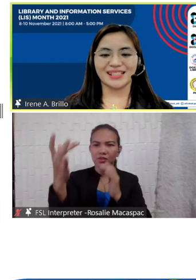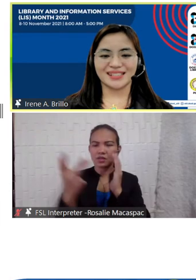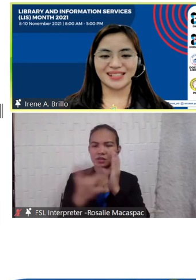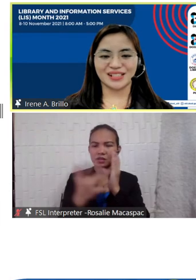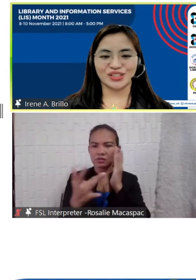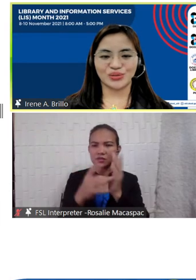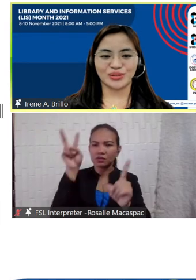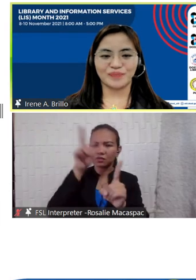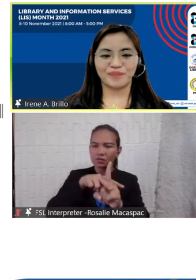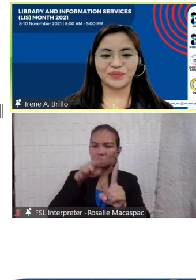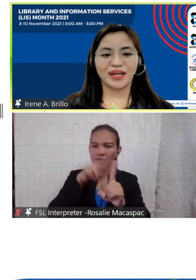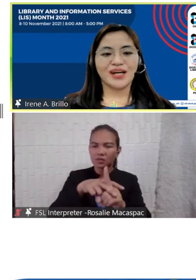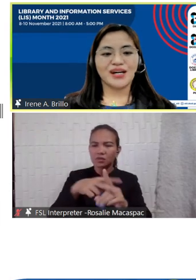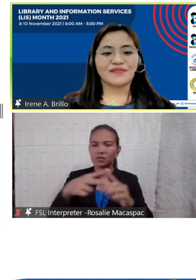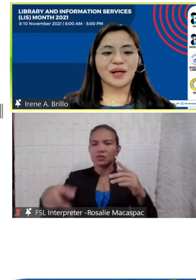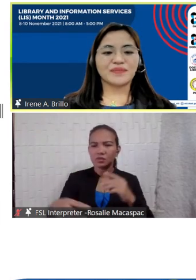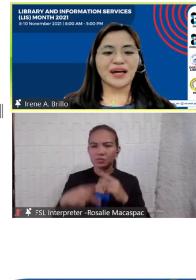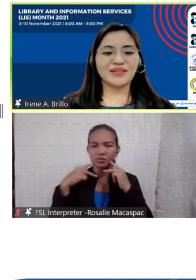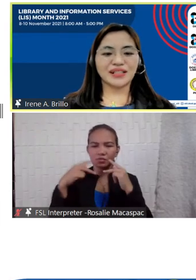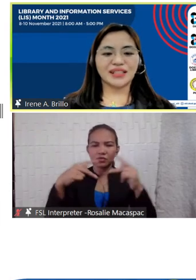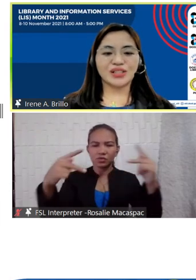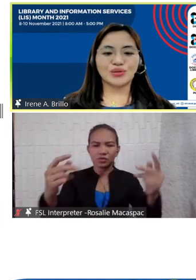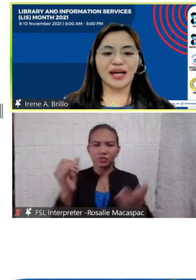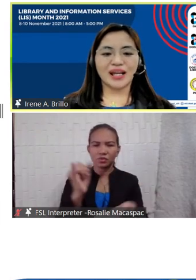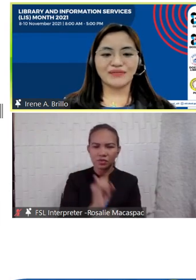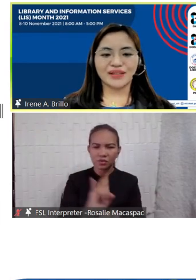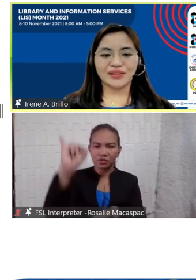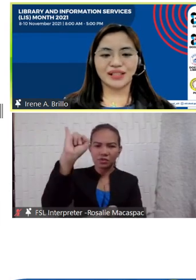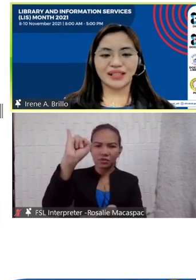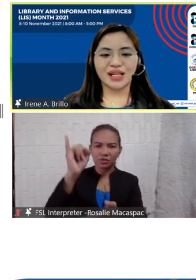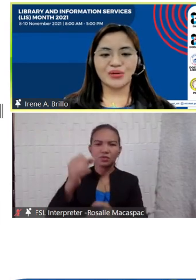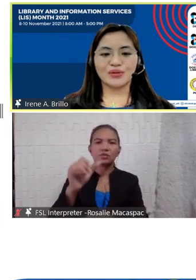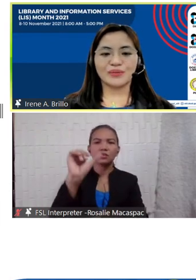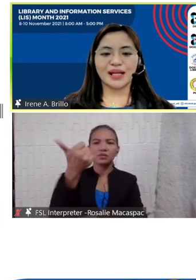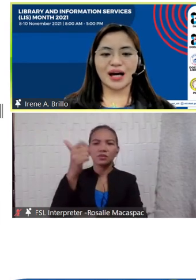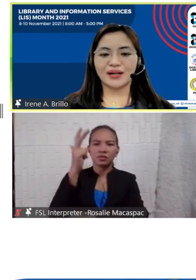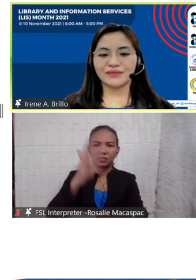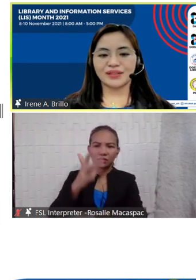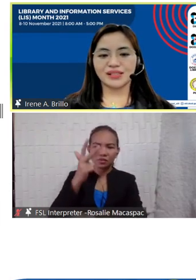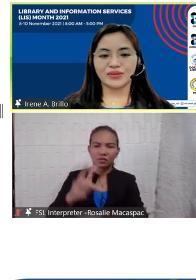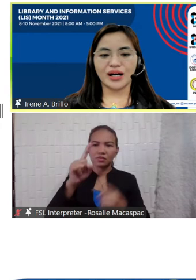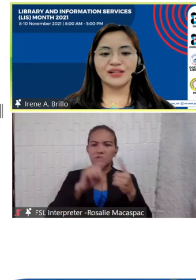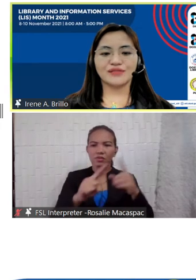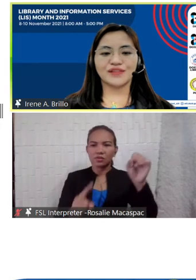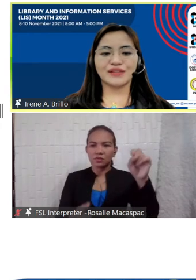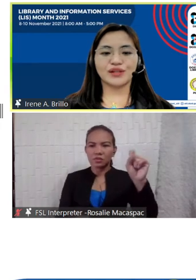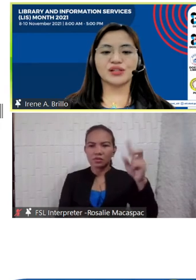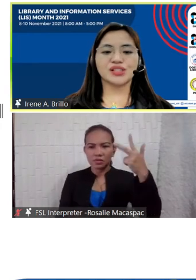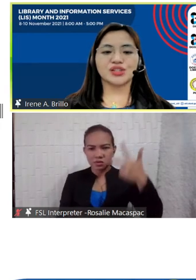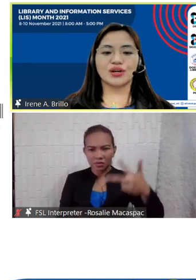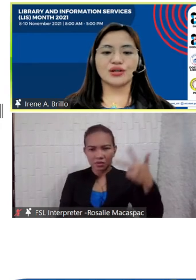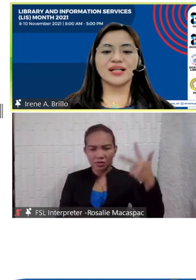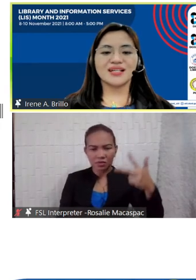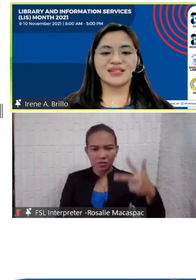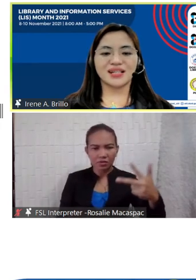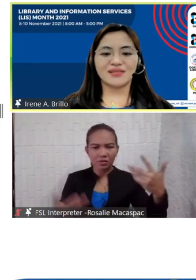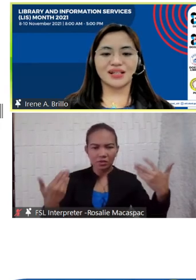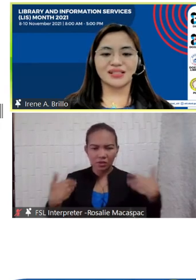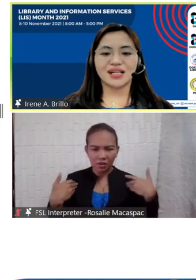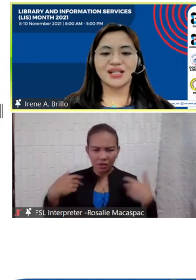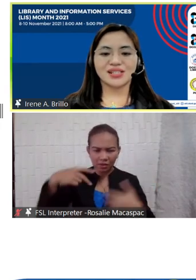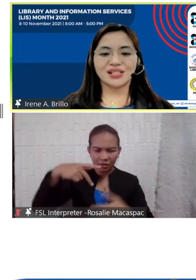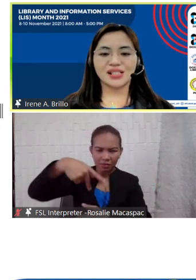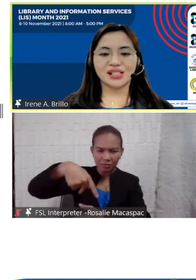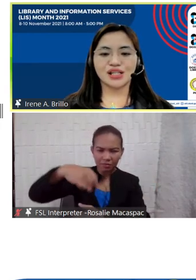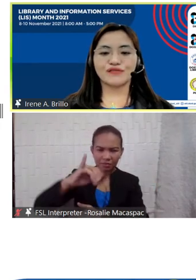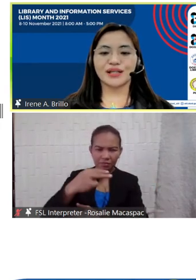Promotion Institute. From 10:30 to 11:30, we will have this one, FIVOX Talk